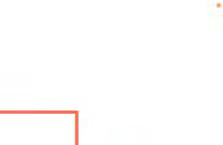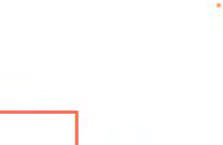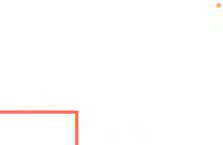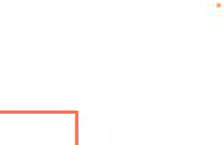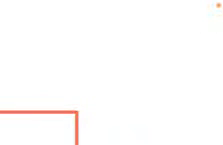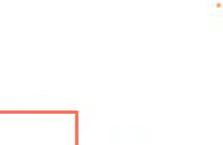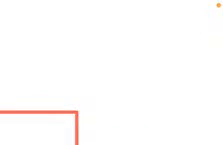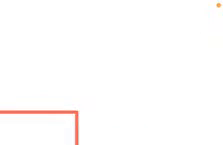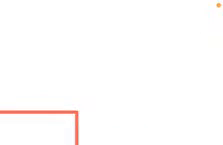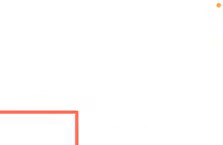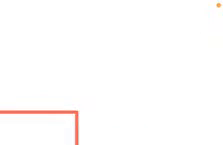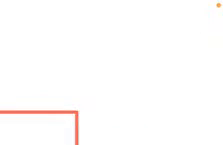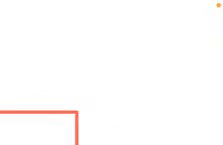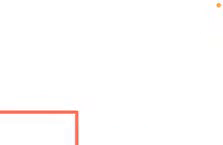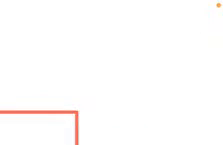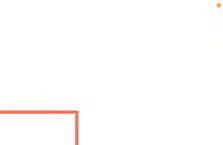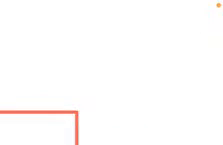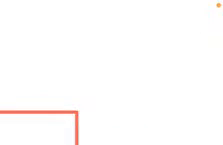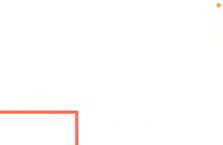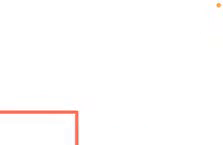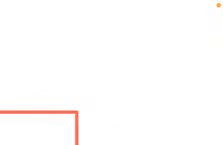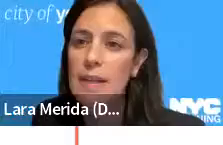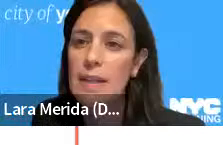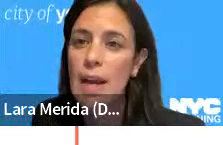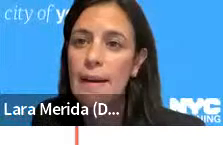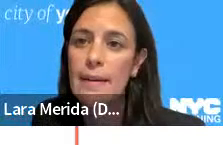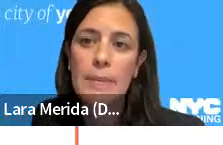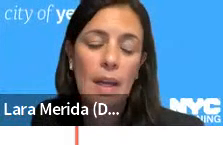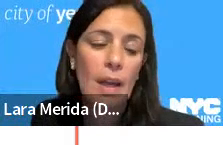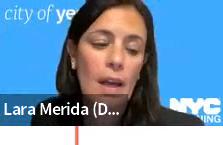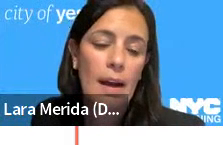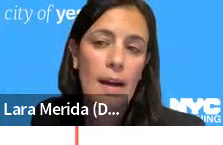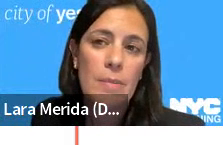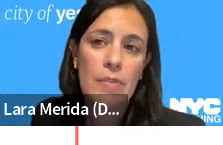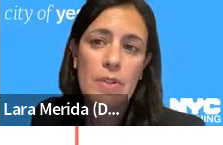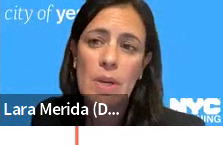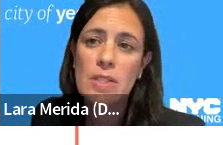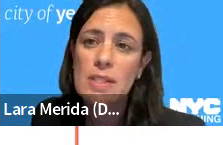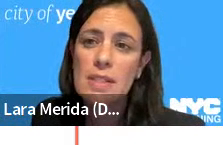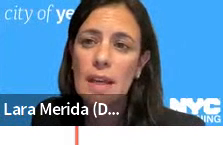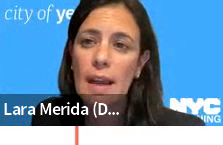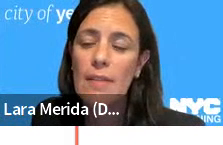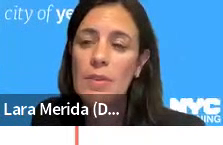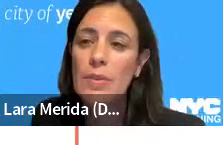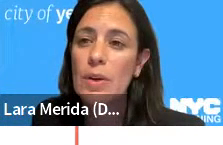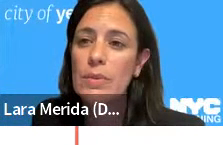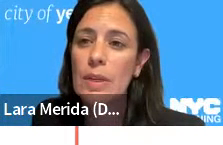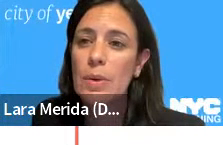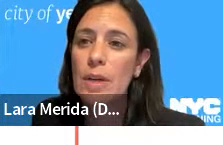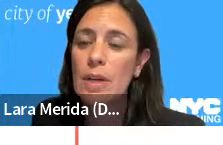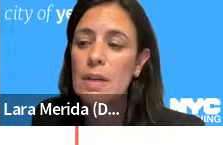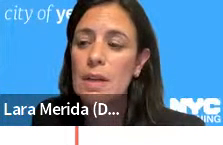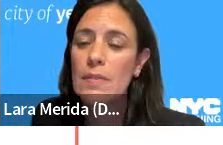Okay, so I'll start with questions that we're receiving in the Q&A chat. The first question is, can I have a